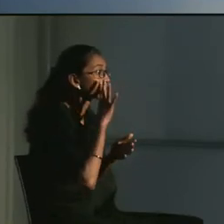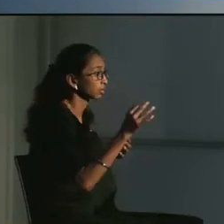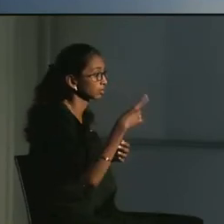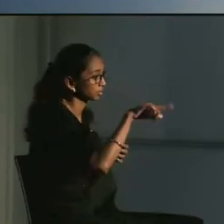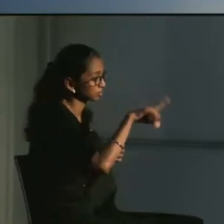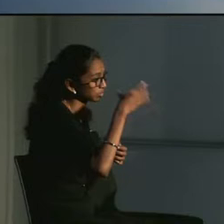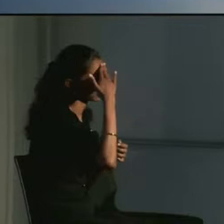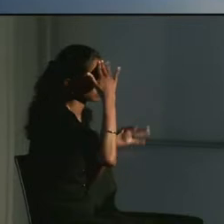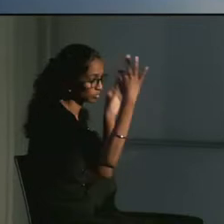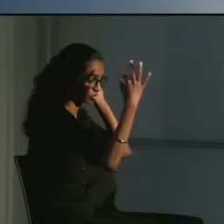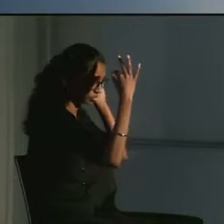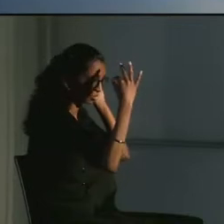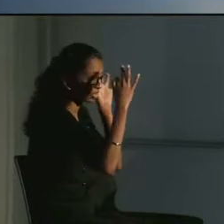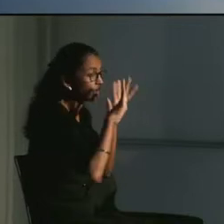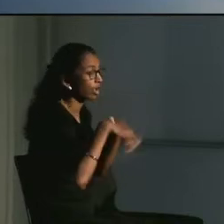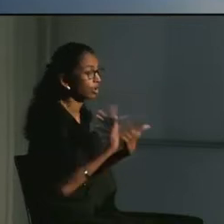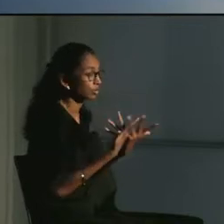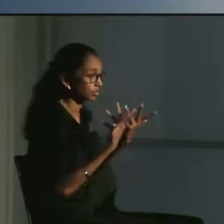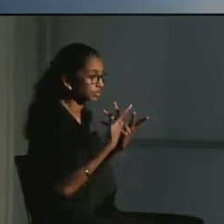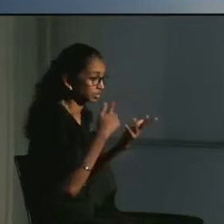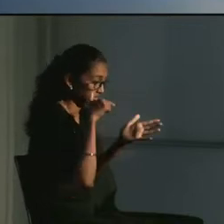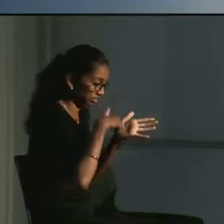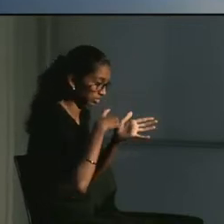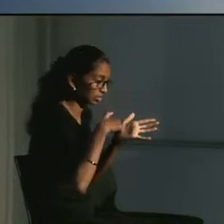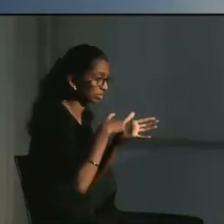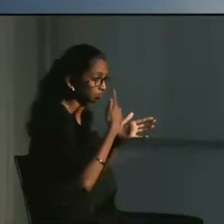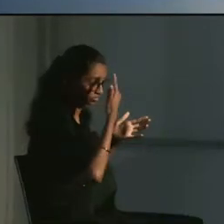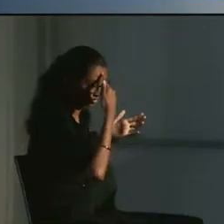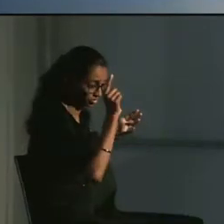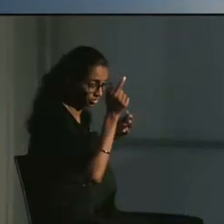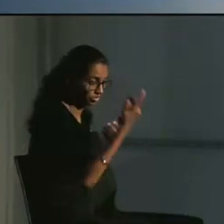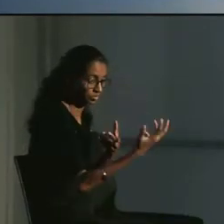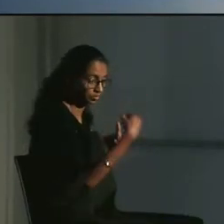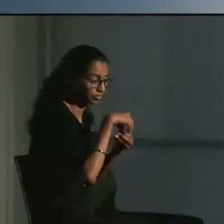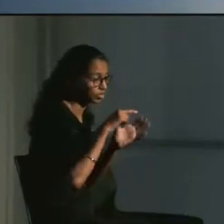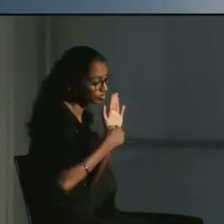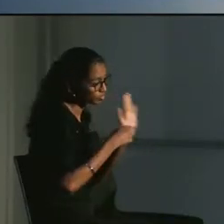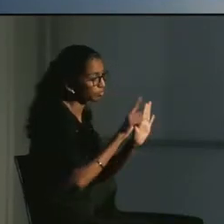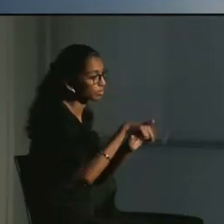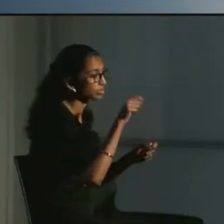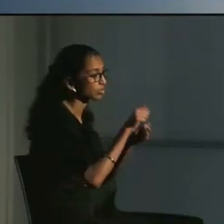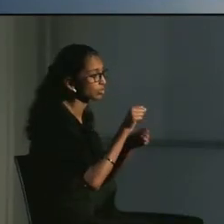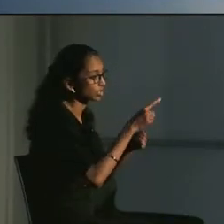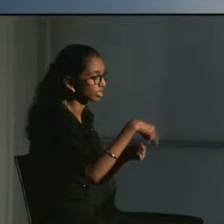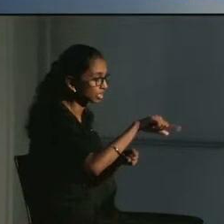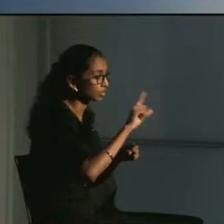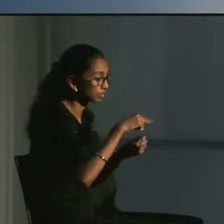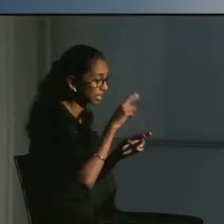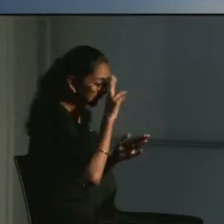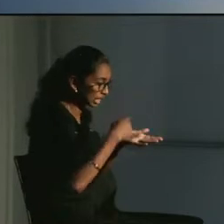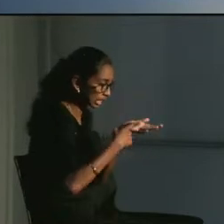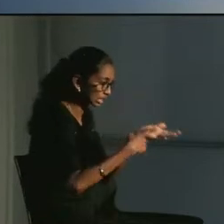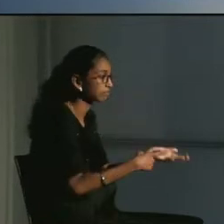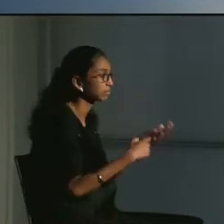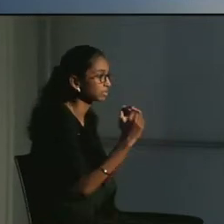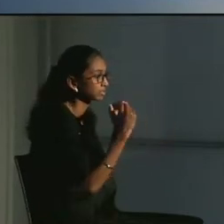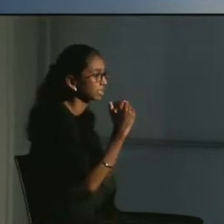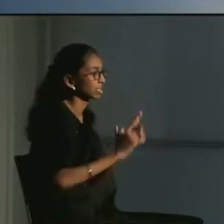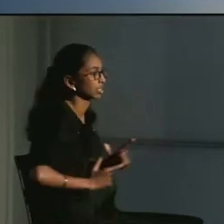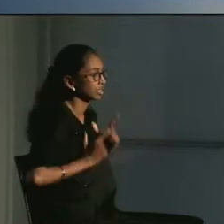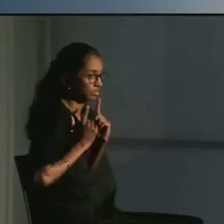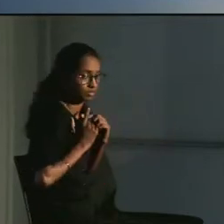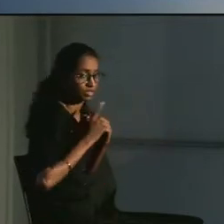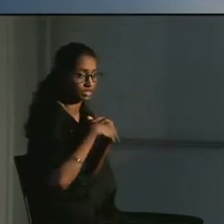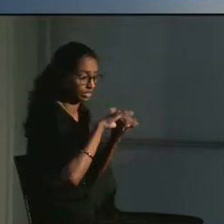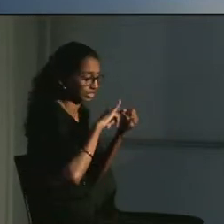role of media and how it has been biased to always show the worker in a wrong and respectful light. To date, reportage and